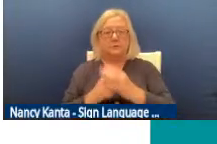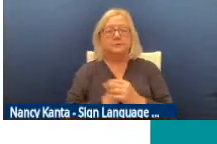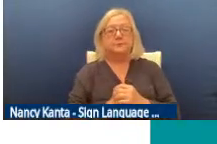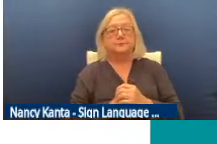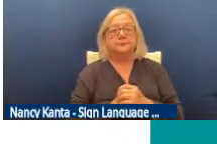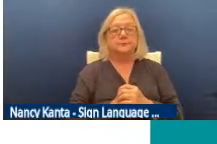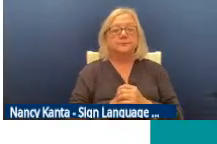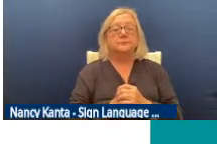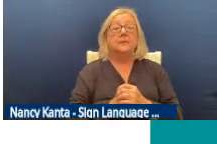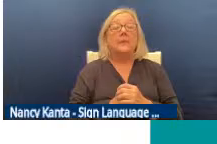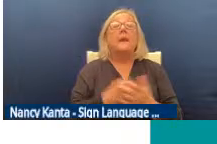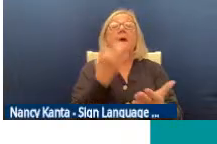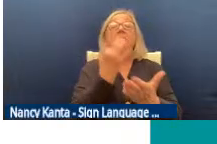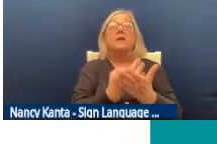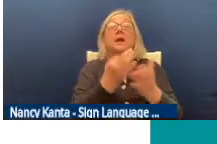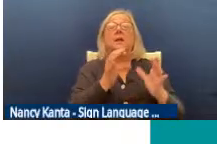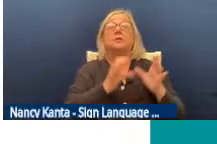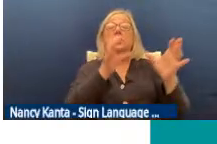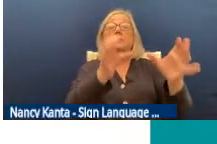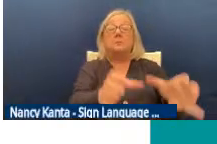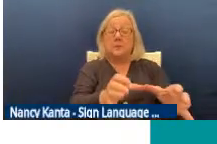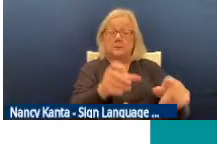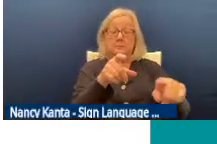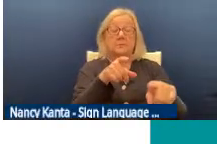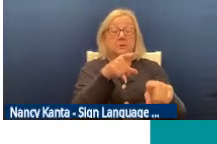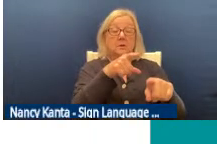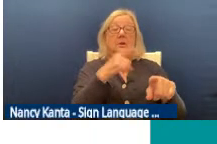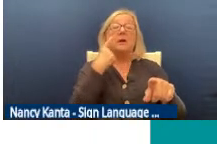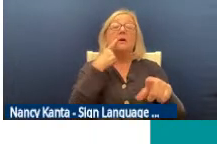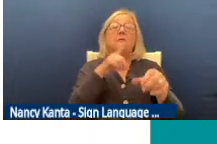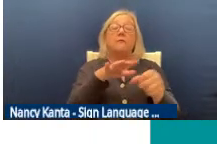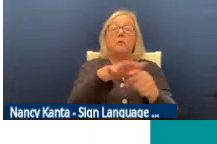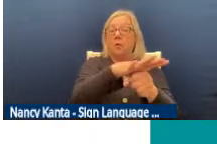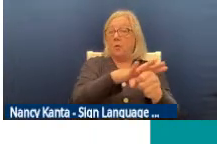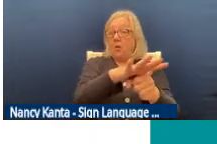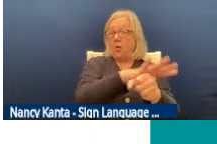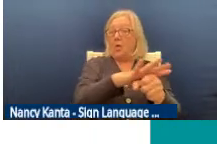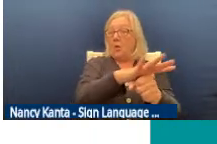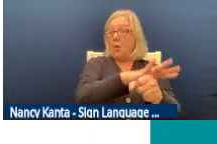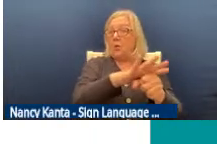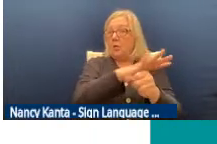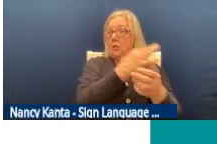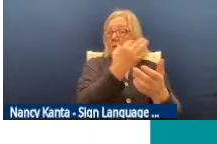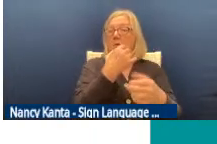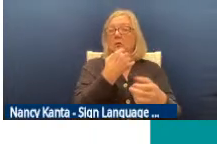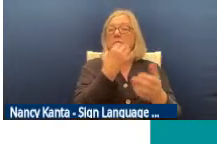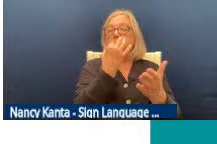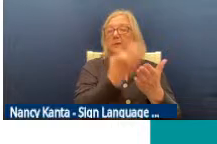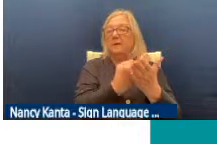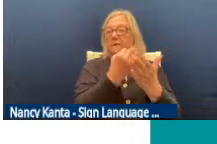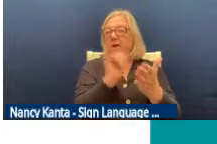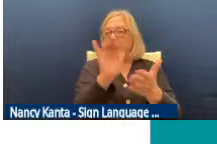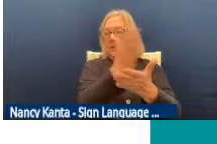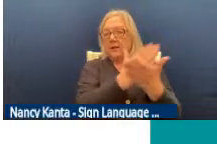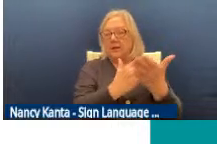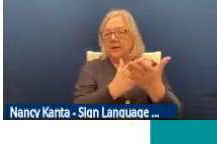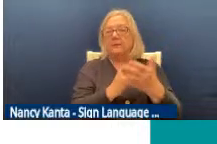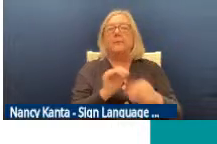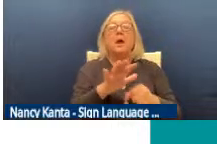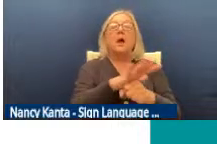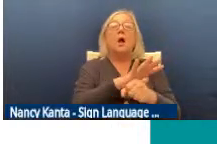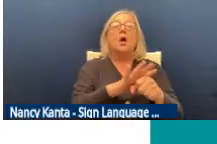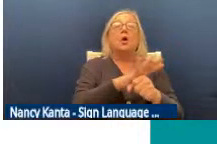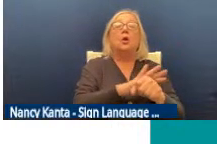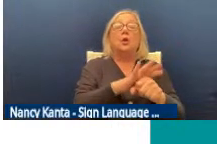really speaks to the local side of the funding equation, and that the local financial commitment